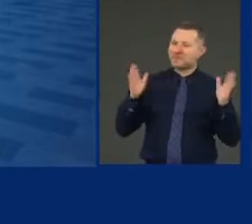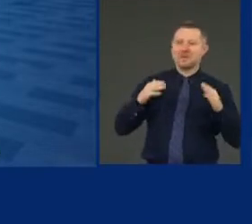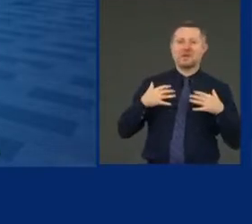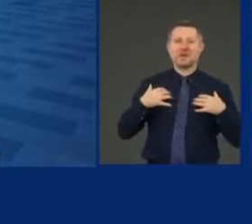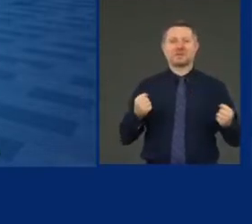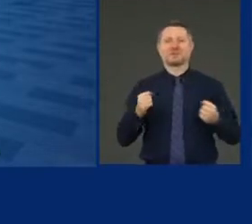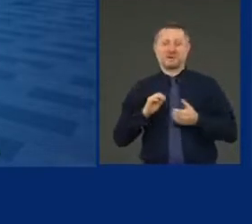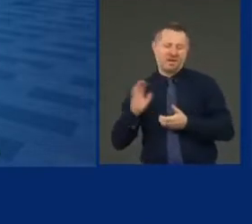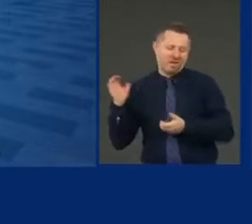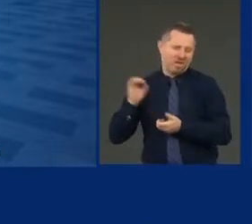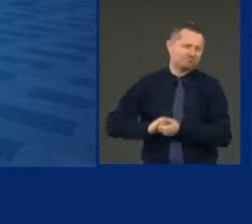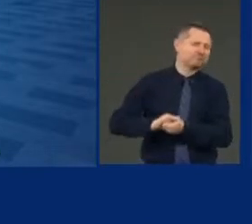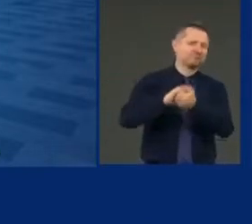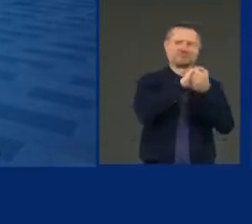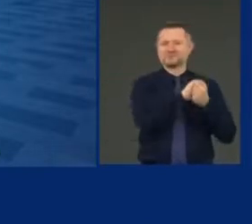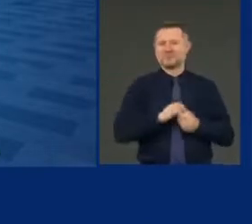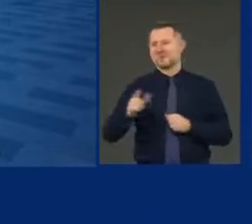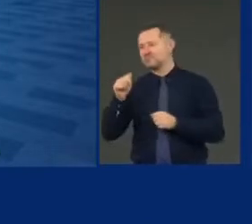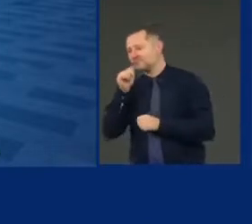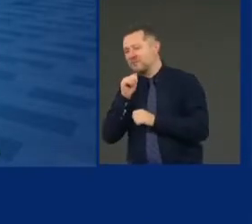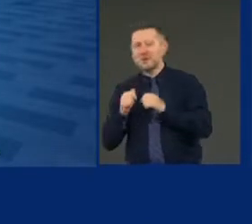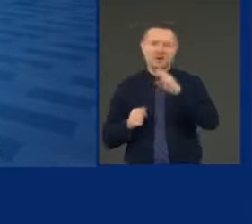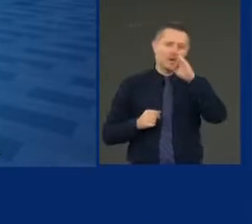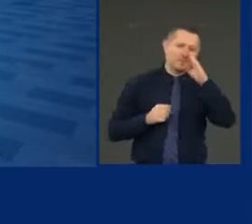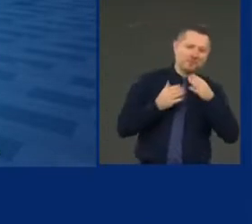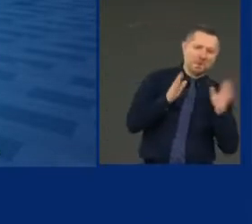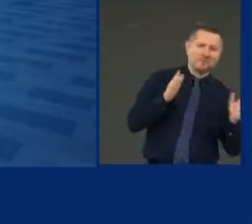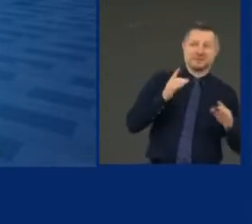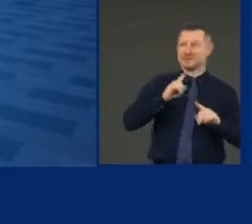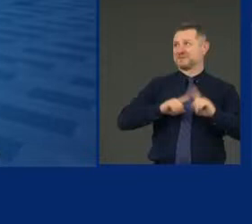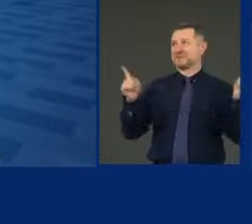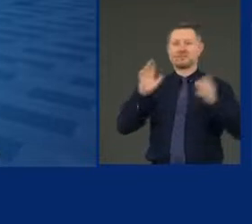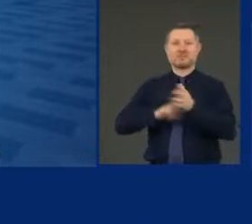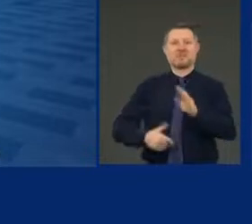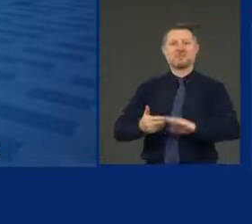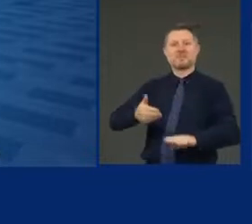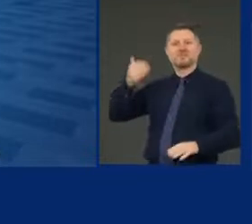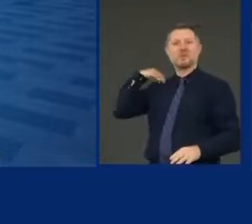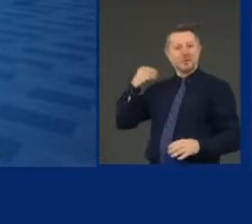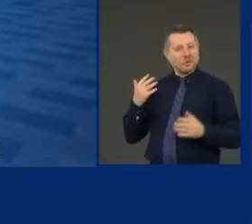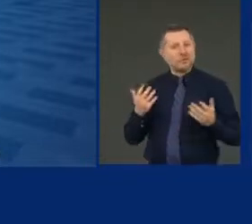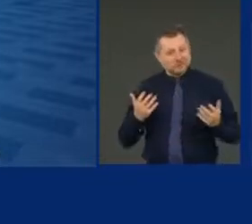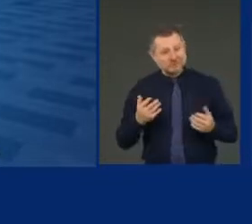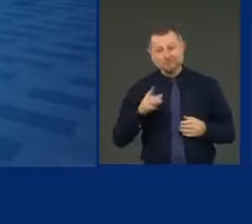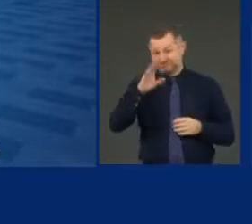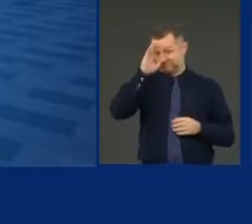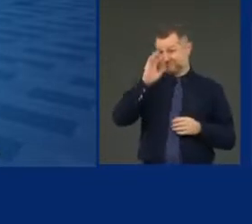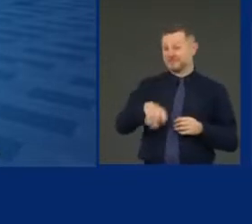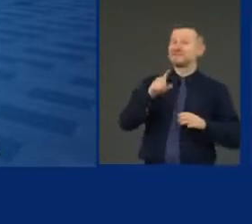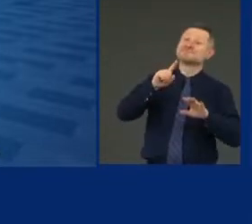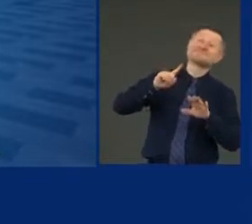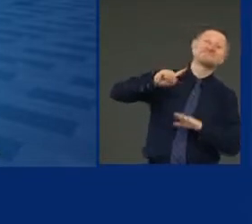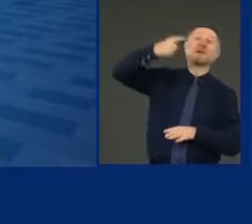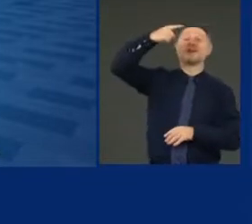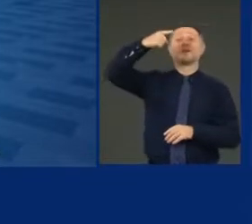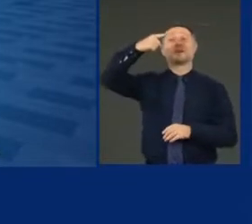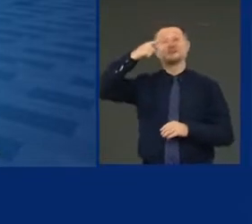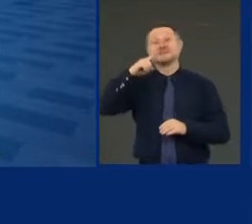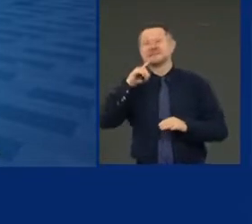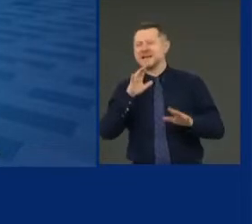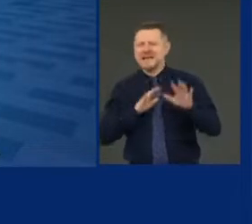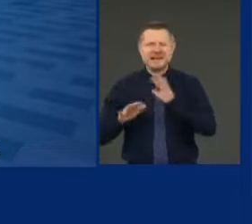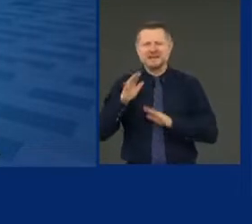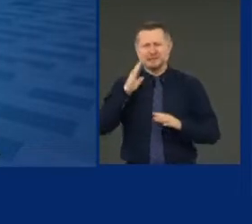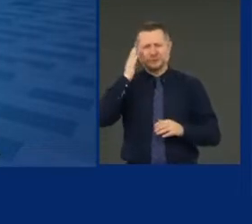on the first go-around, we had to design the airplane as we were flying it. And the Surge and Flex